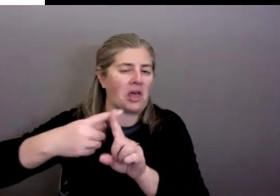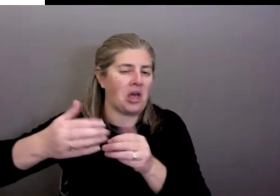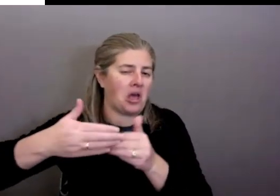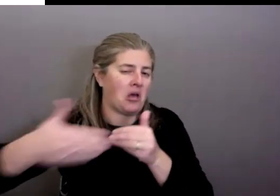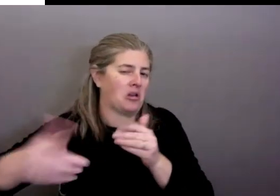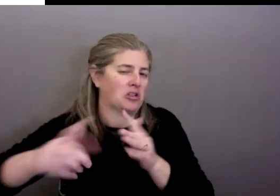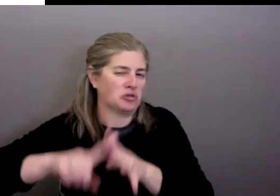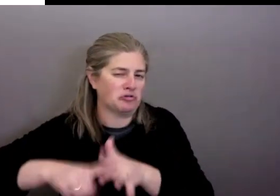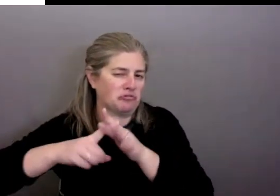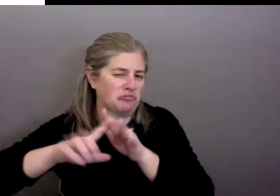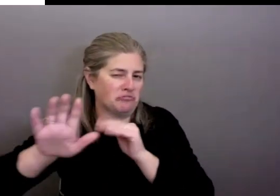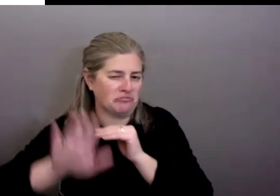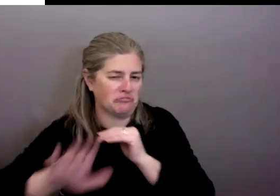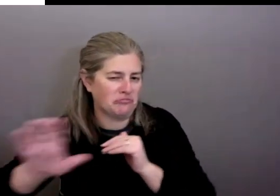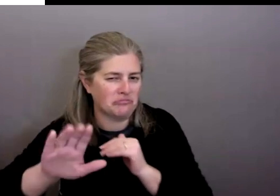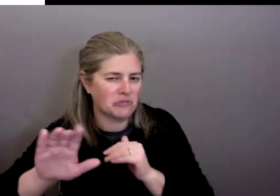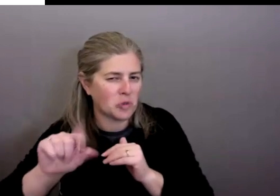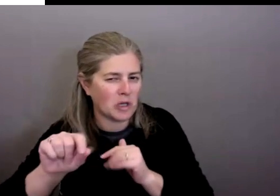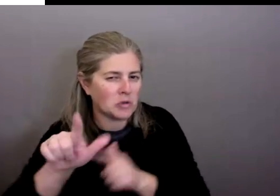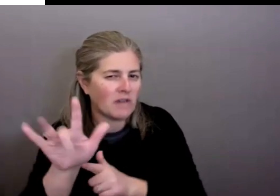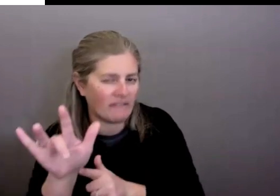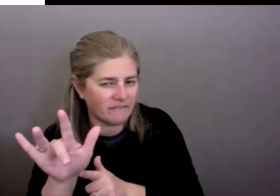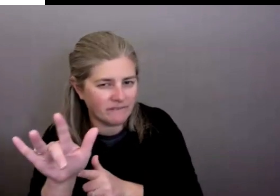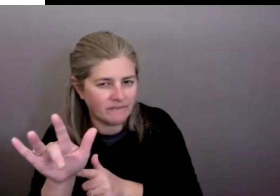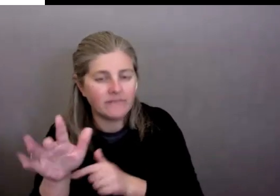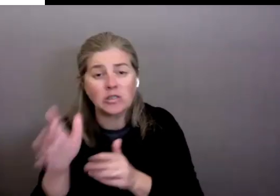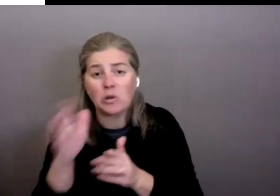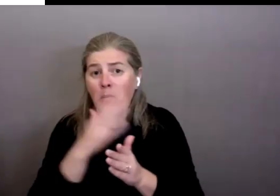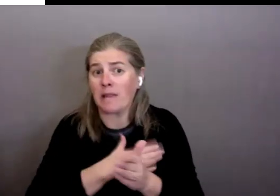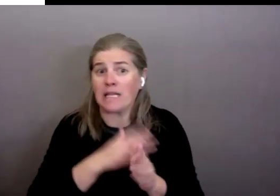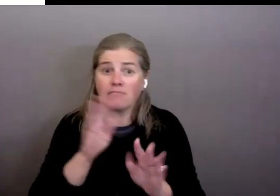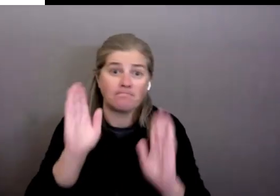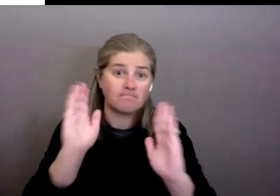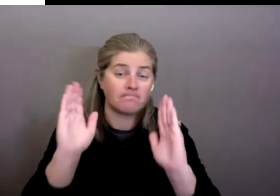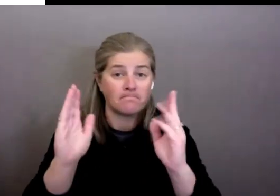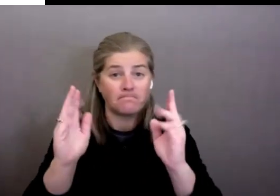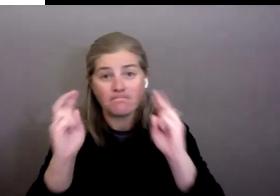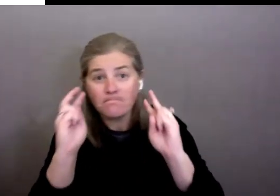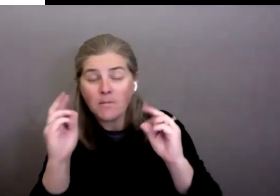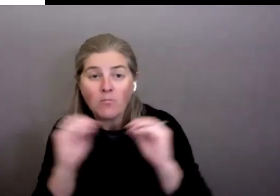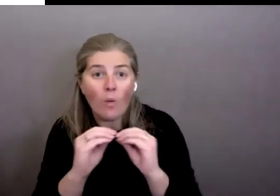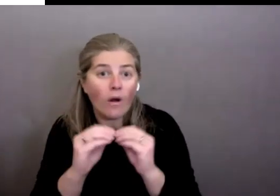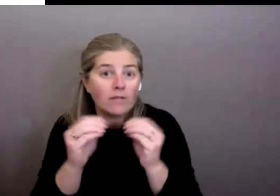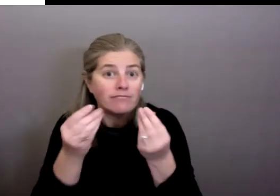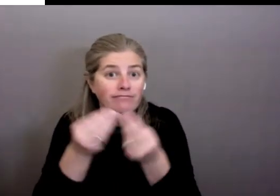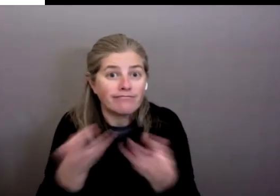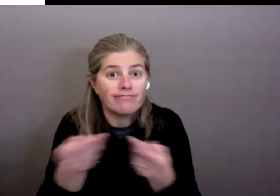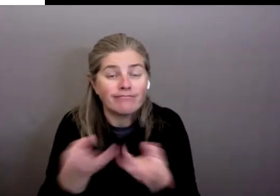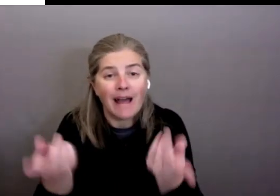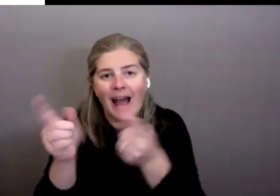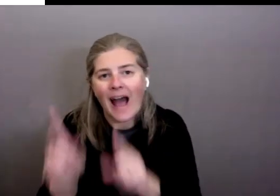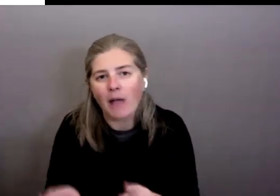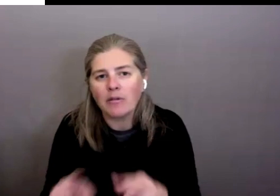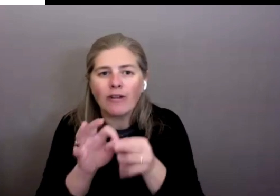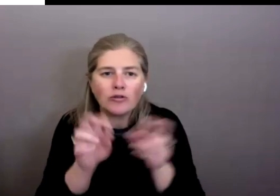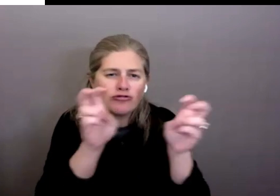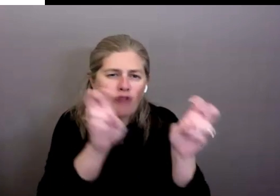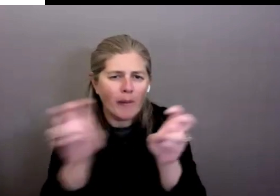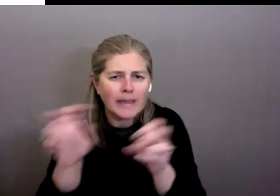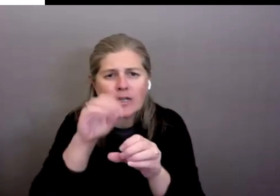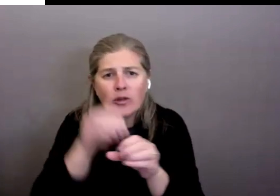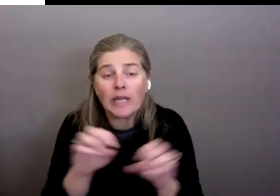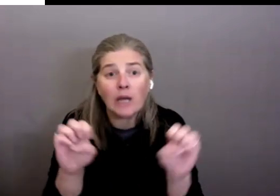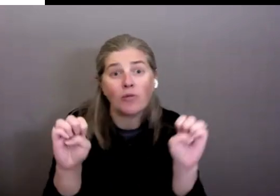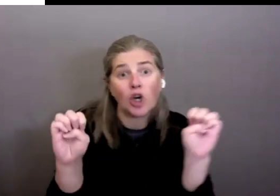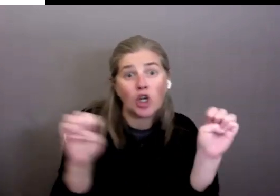webinars in 2025. So please stay tuned. There's much more to come, such as on topics including